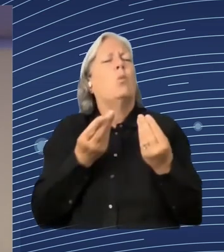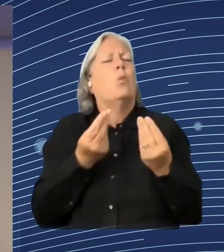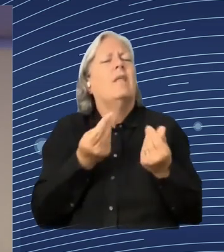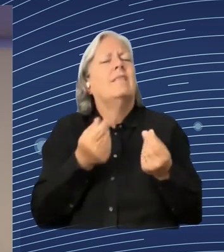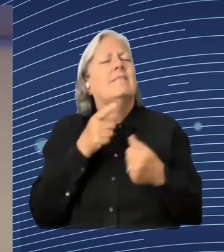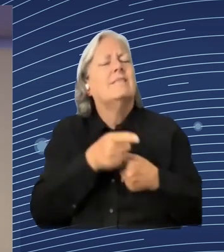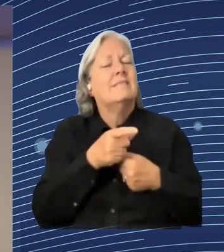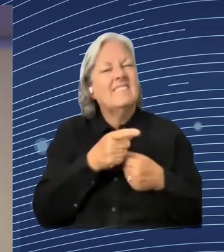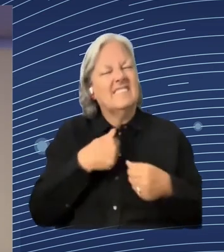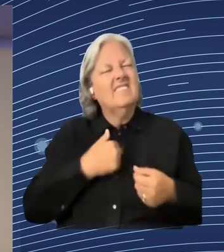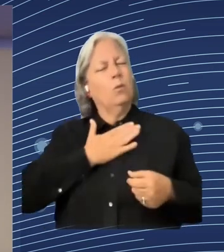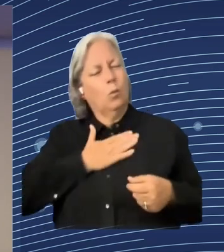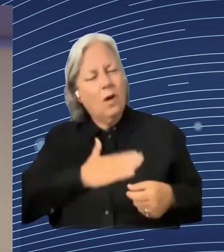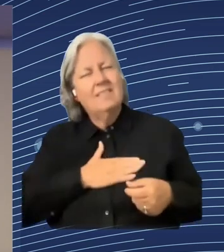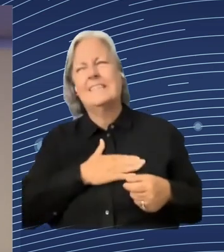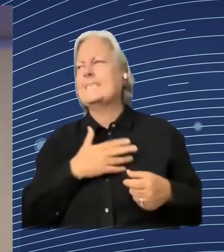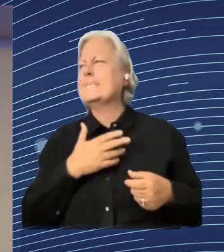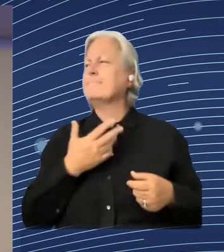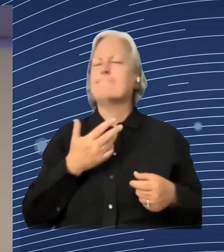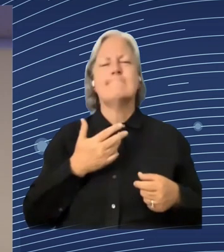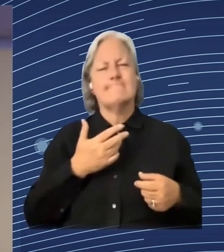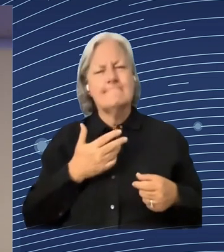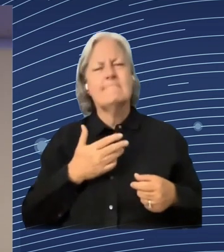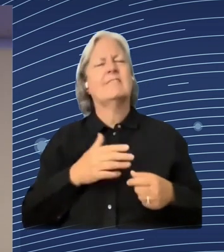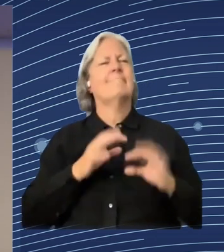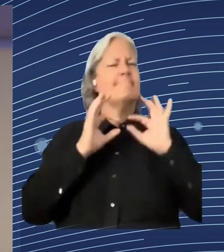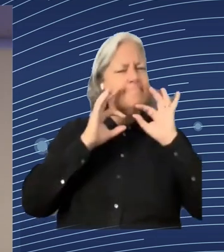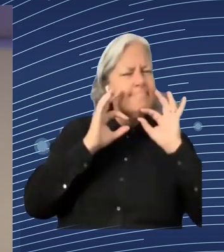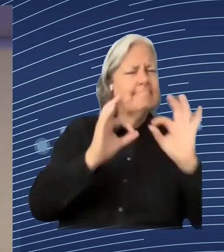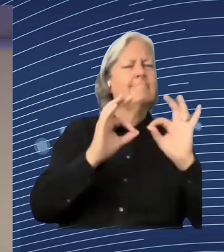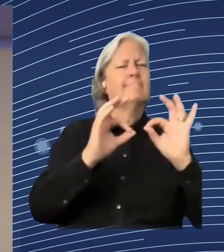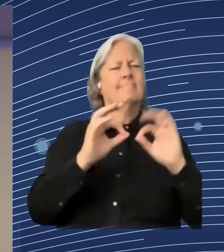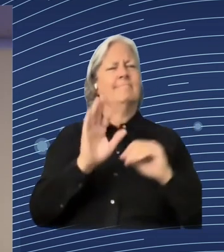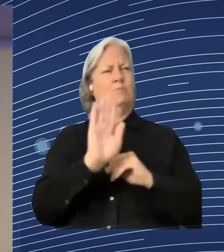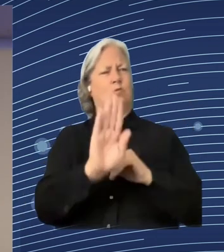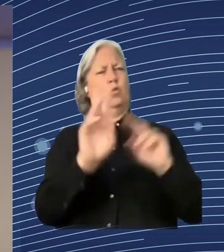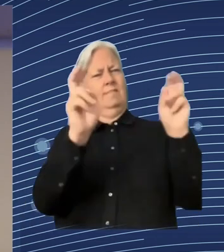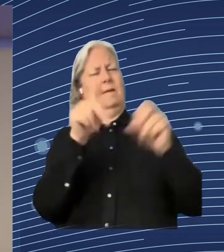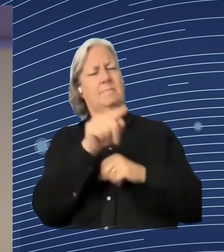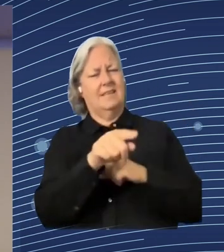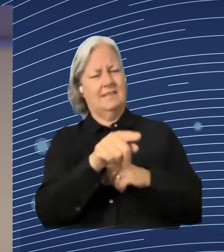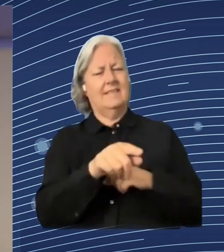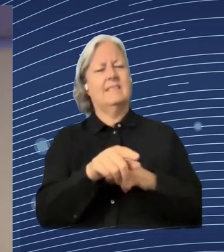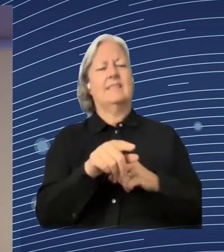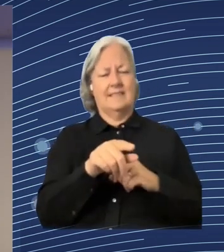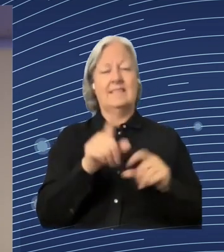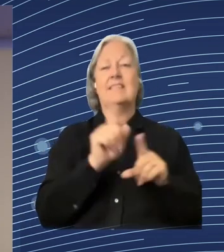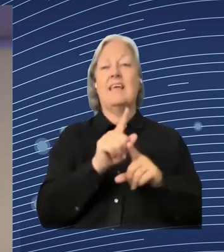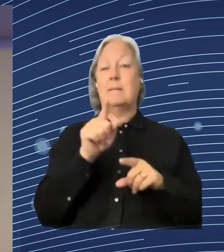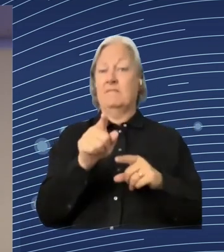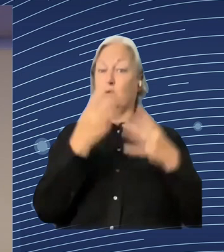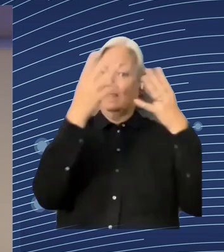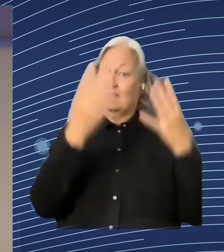to give it like more a proper name. So we, after some system passes an audit, we call it like it's a responsible system.